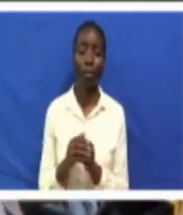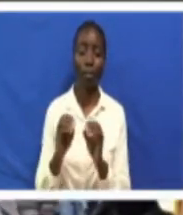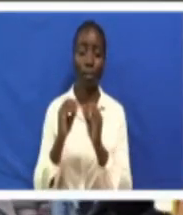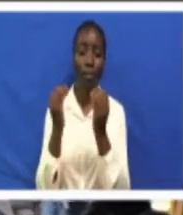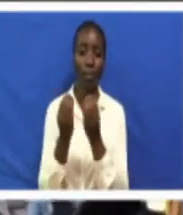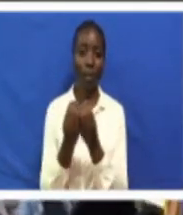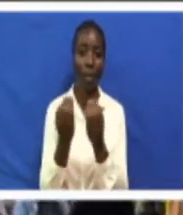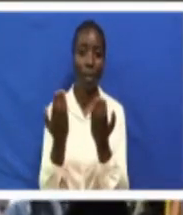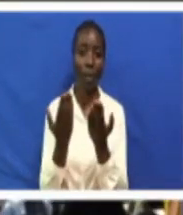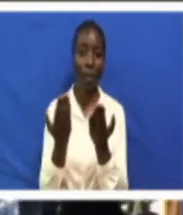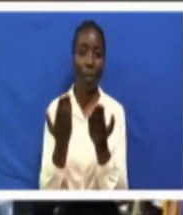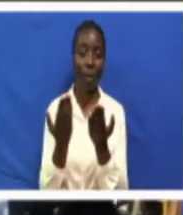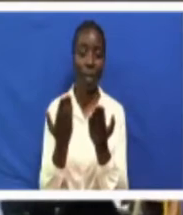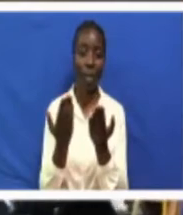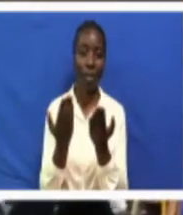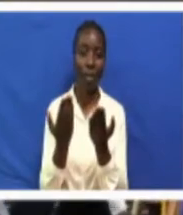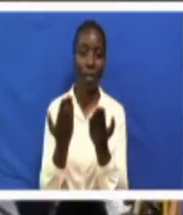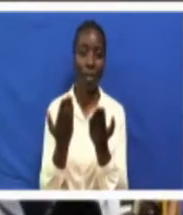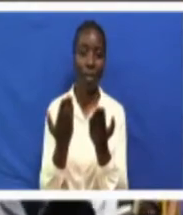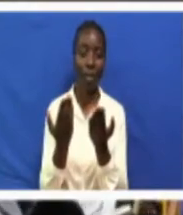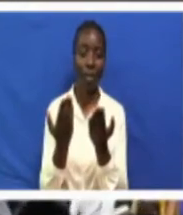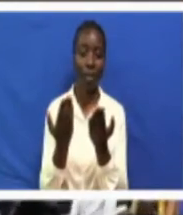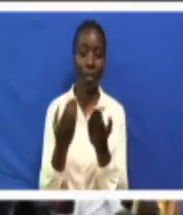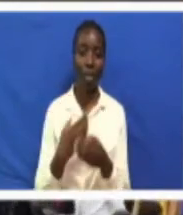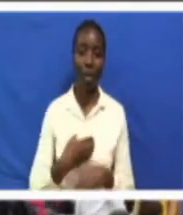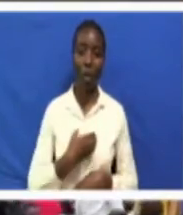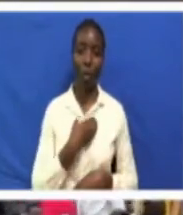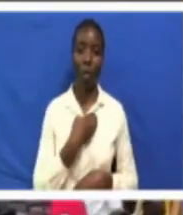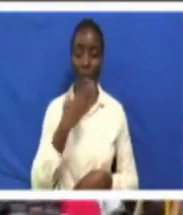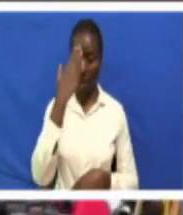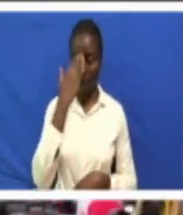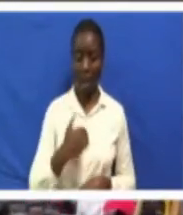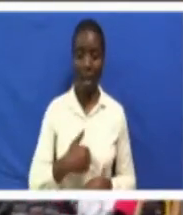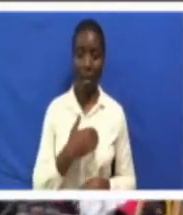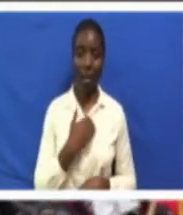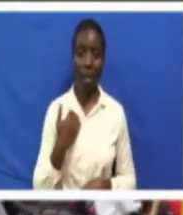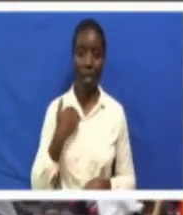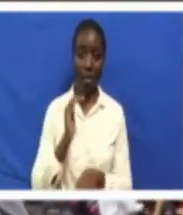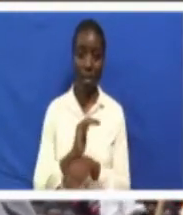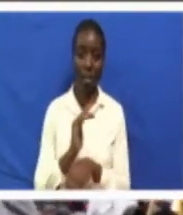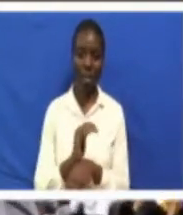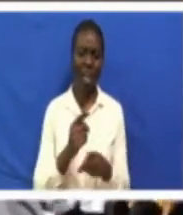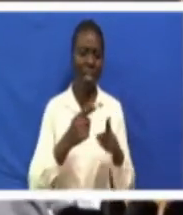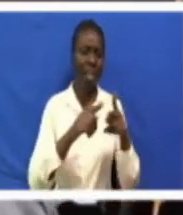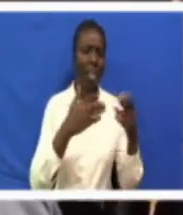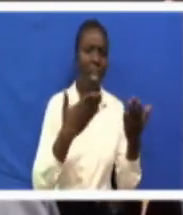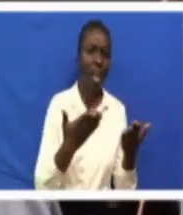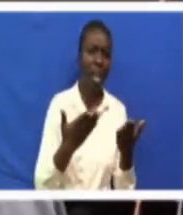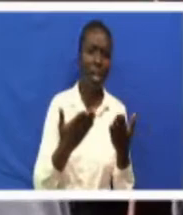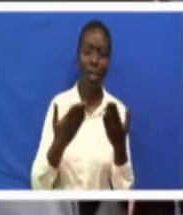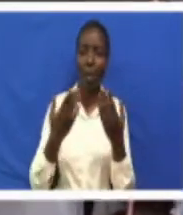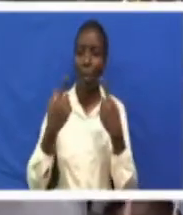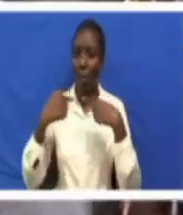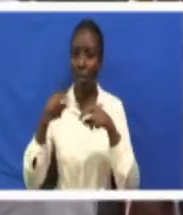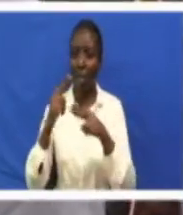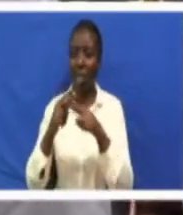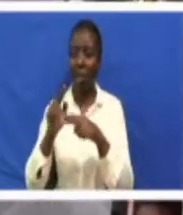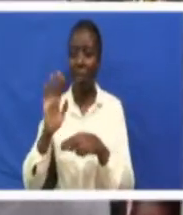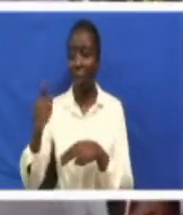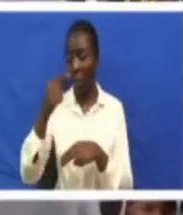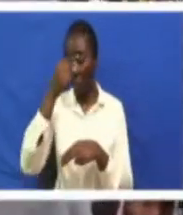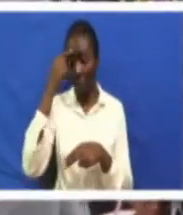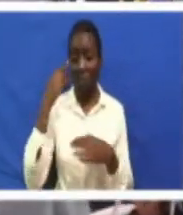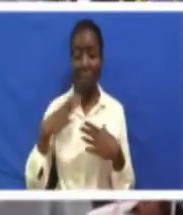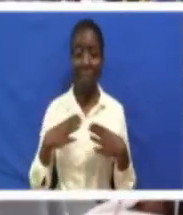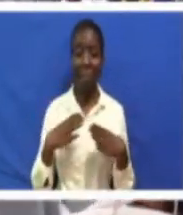trade-based insurance company in this country and owned by the Catholic Church yes when was it started and how do you pronounce your name some people have a